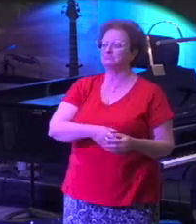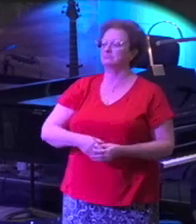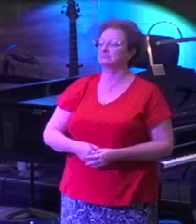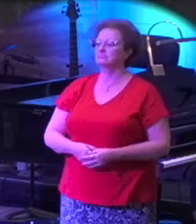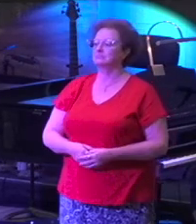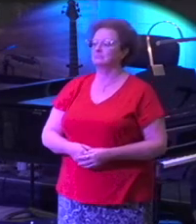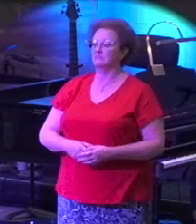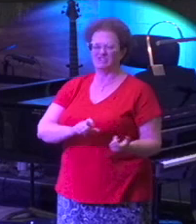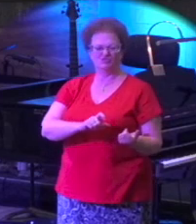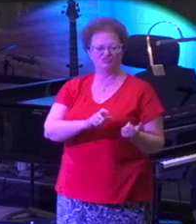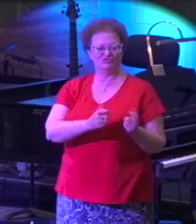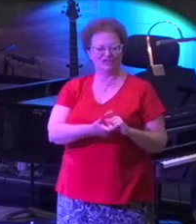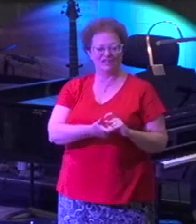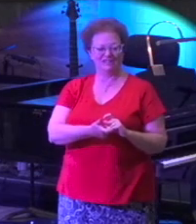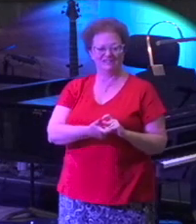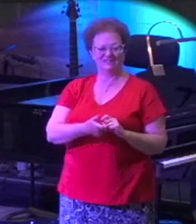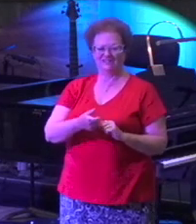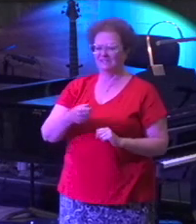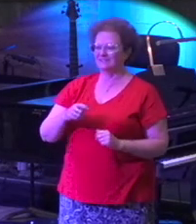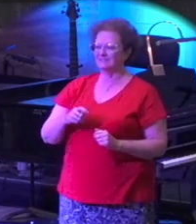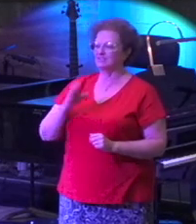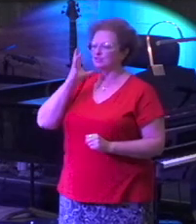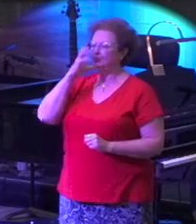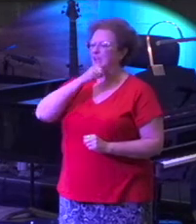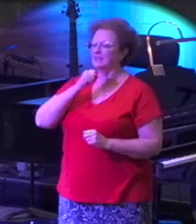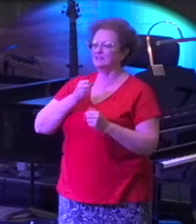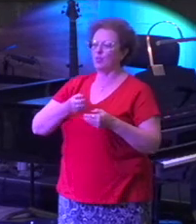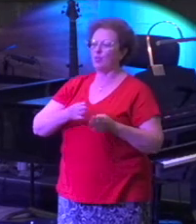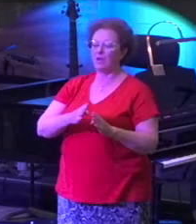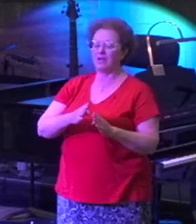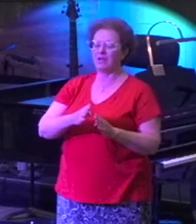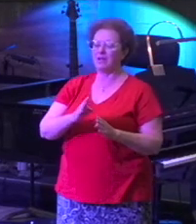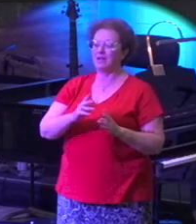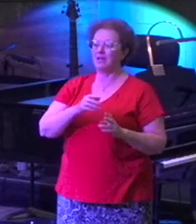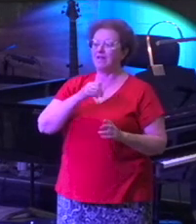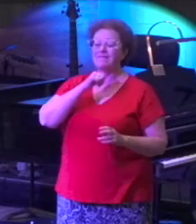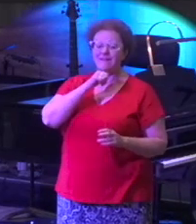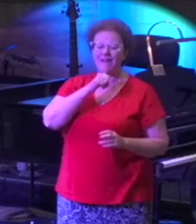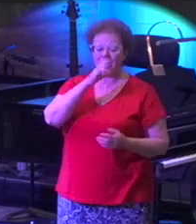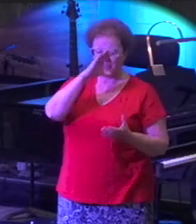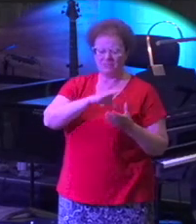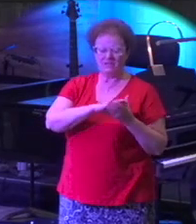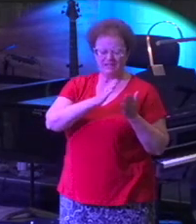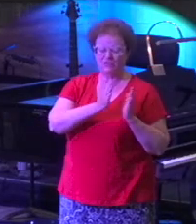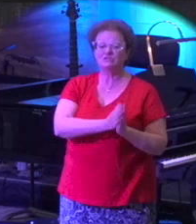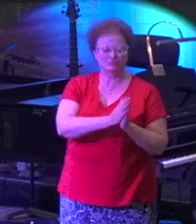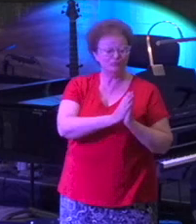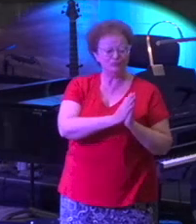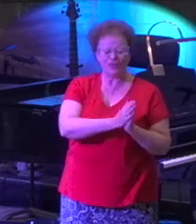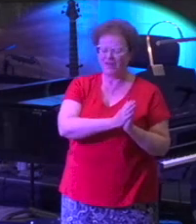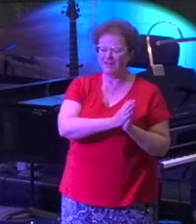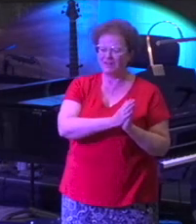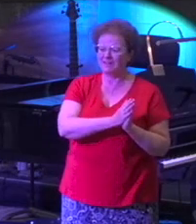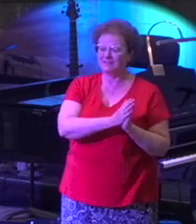roles are reversed in the most humorous way. The non-believers are acting like the believers, or at least as the believers